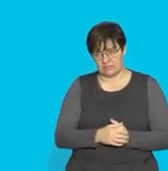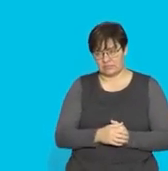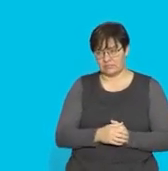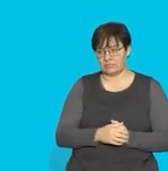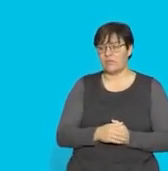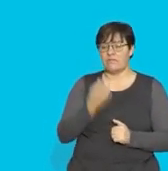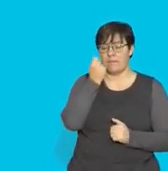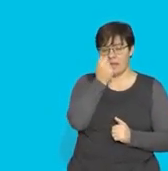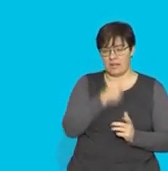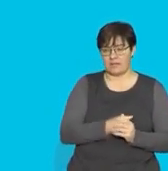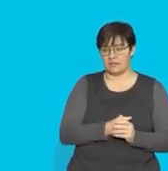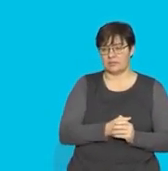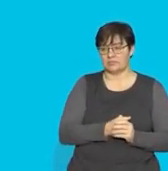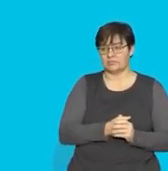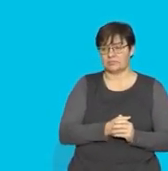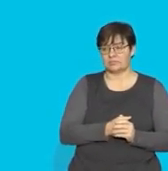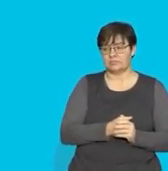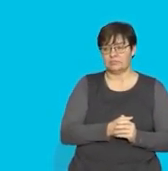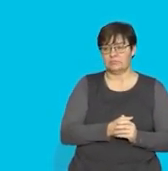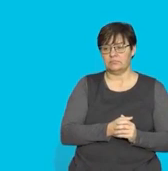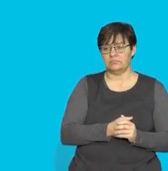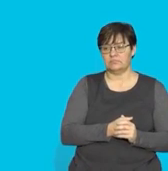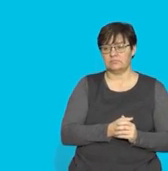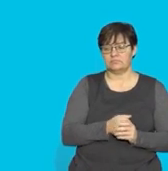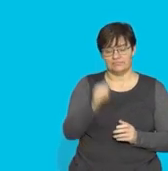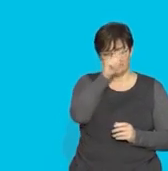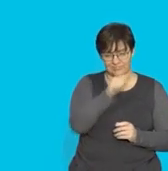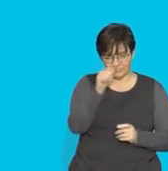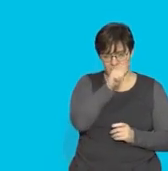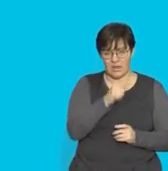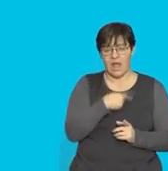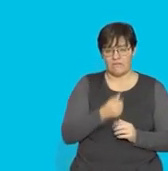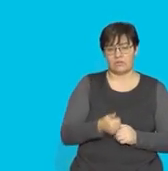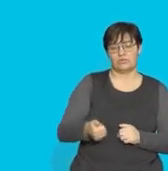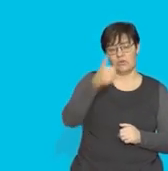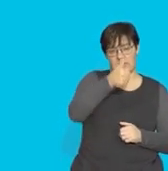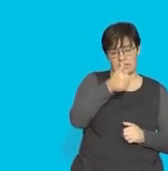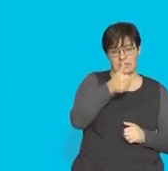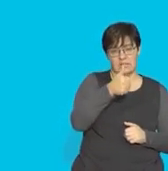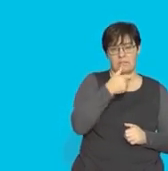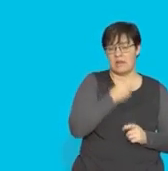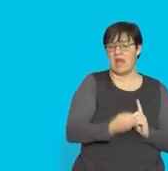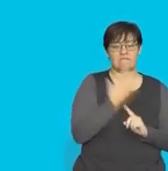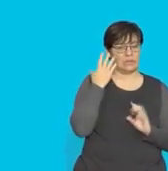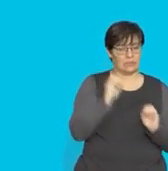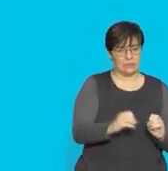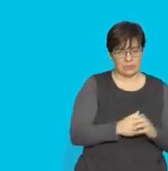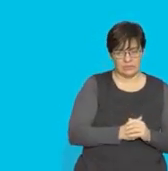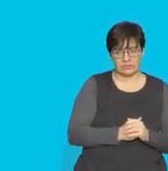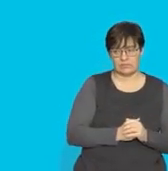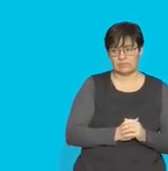generation. And finally, we've got the males, which we have to indicate as males, and this individual has the dominant allele